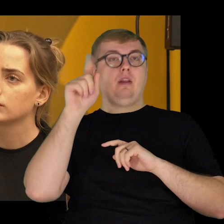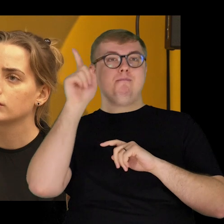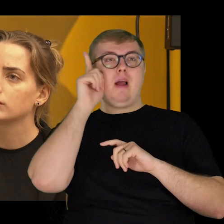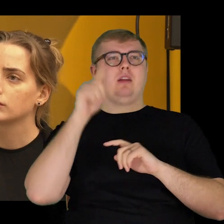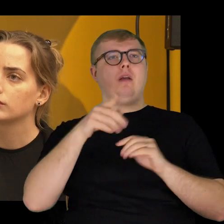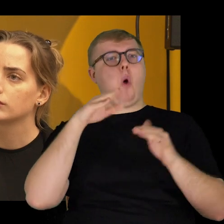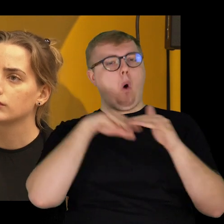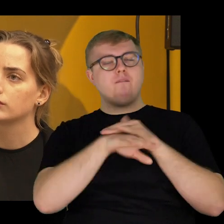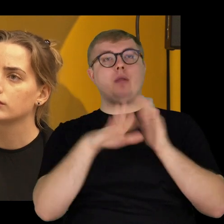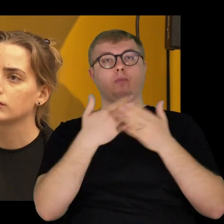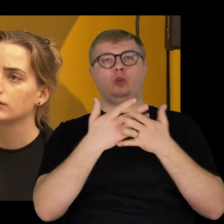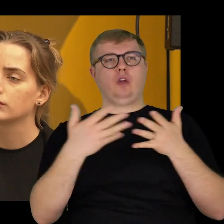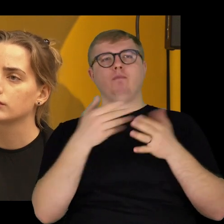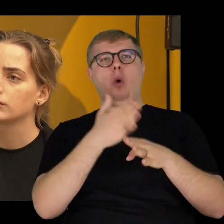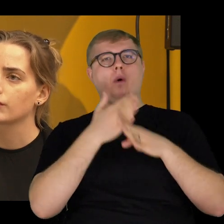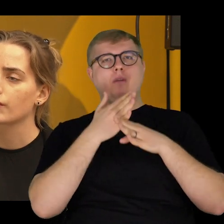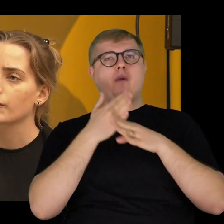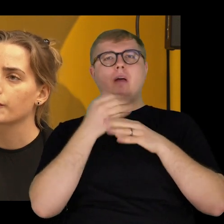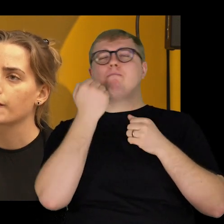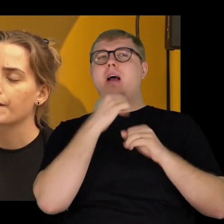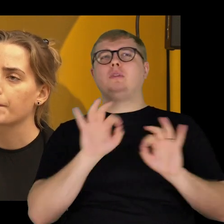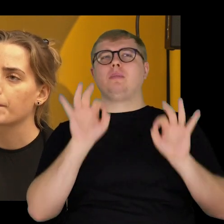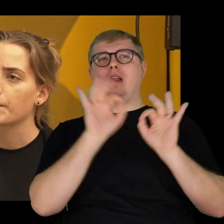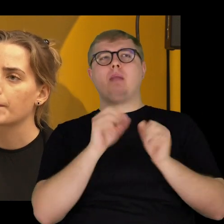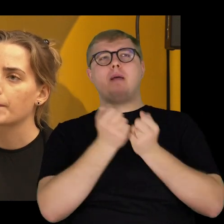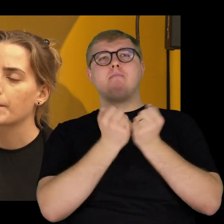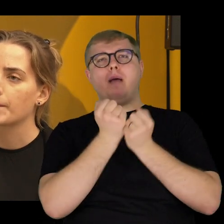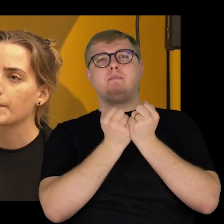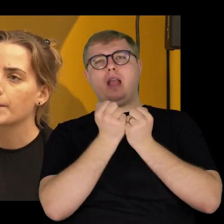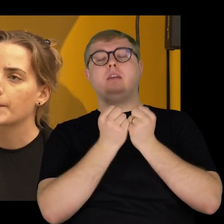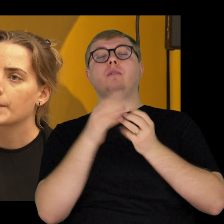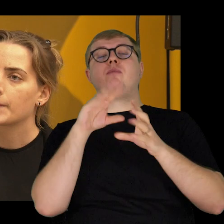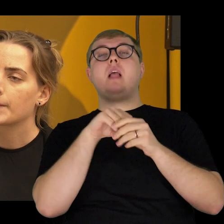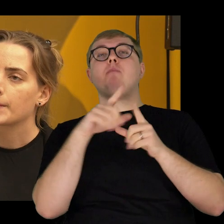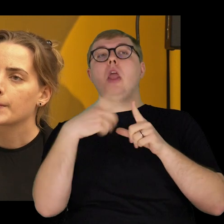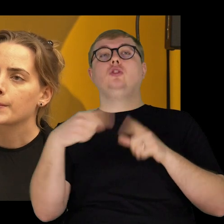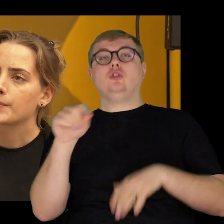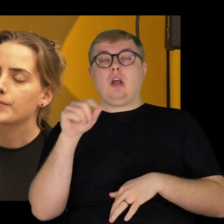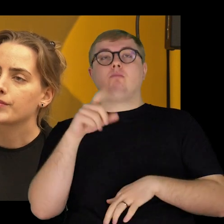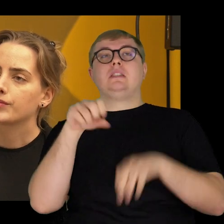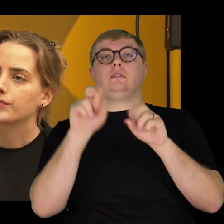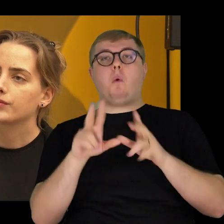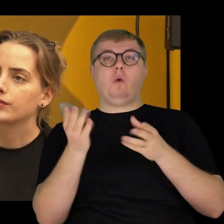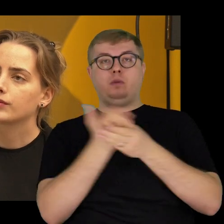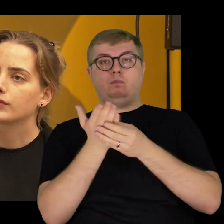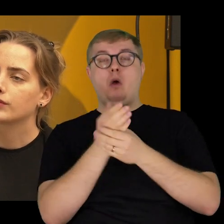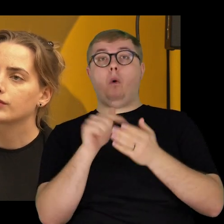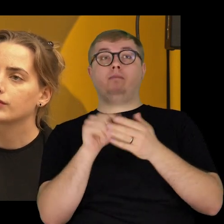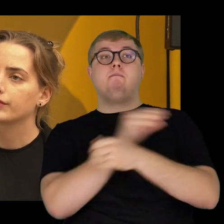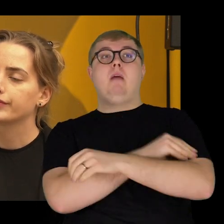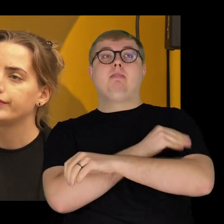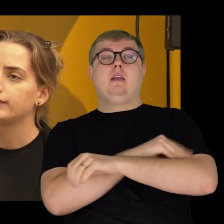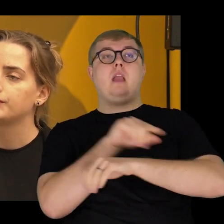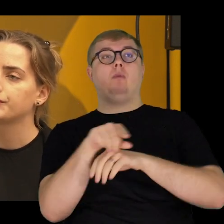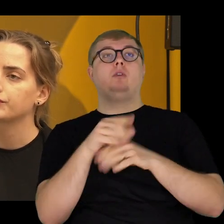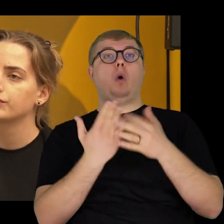very delicate pieces of paper with these kind of dried leaves or whatever plant material on them. and the metadata. But